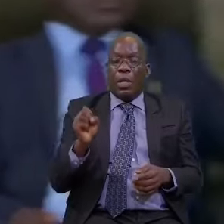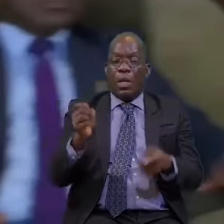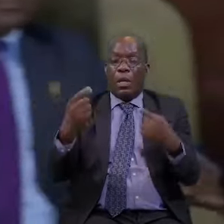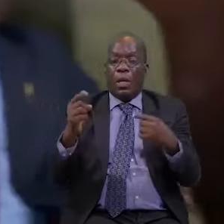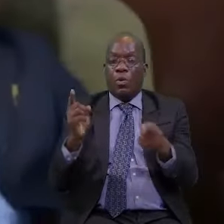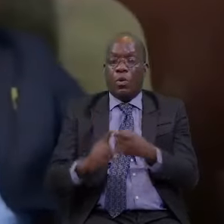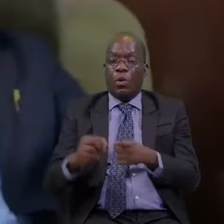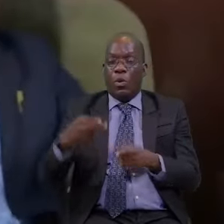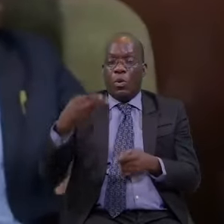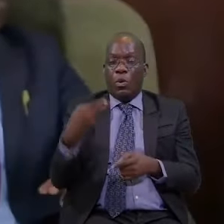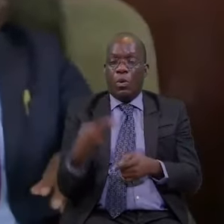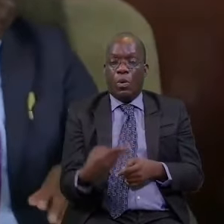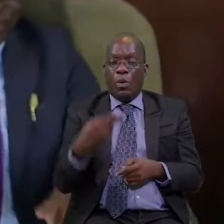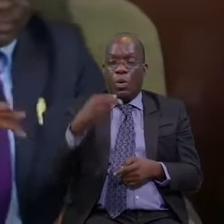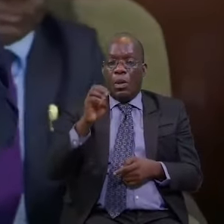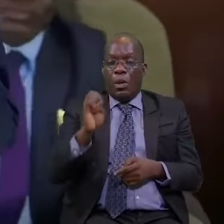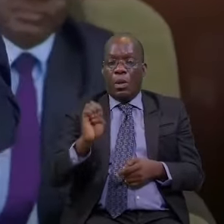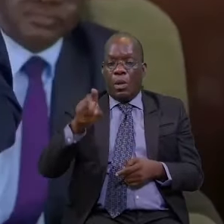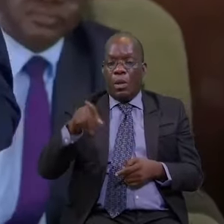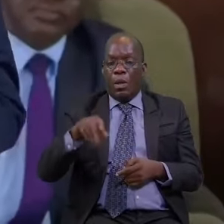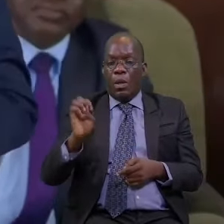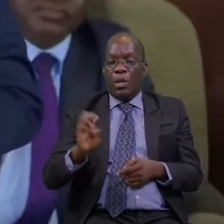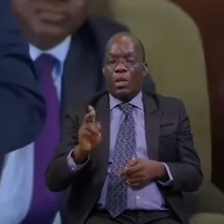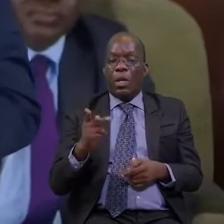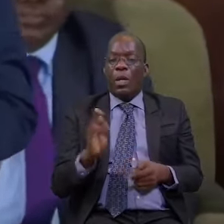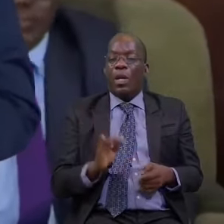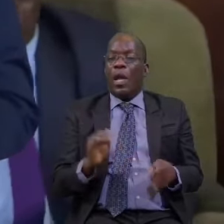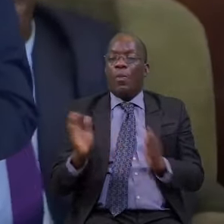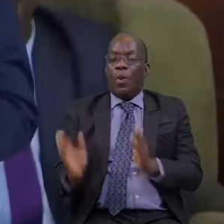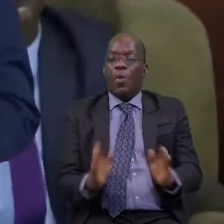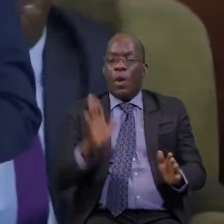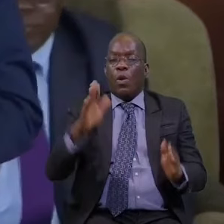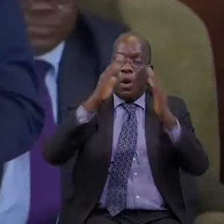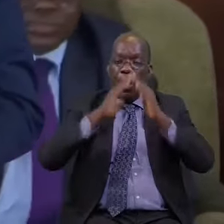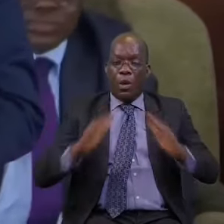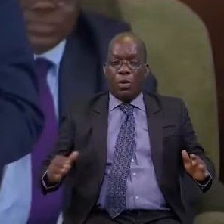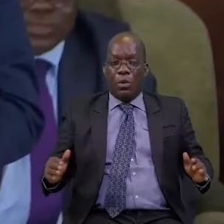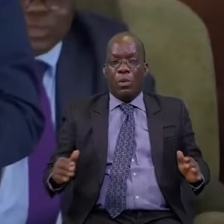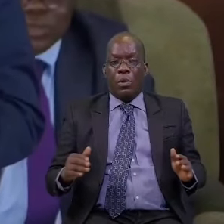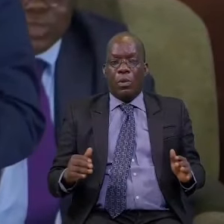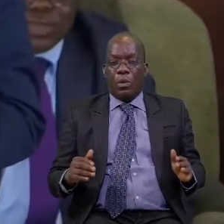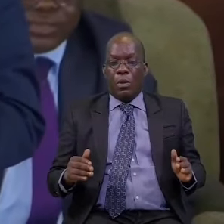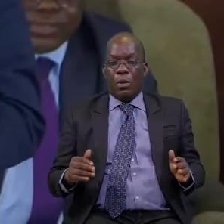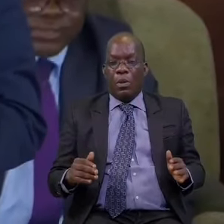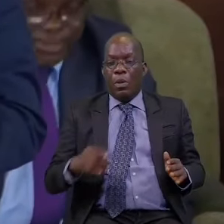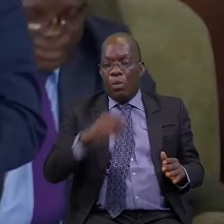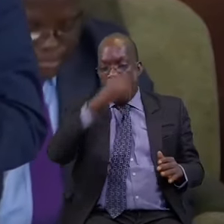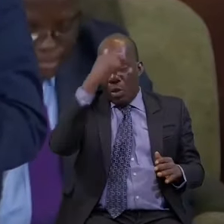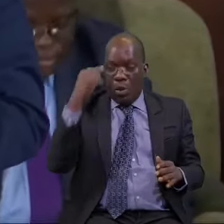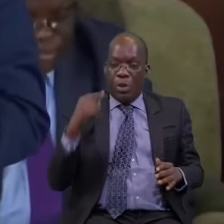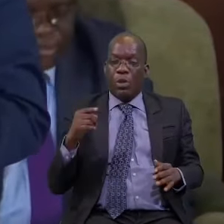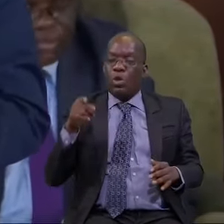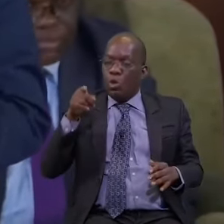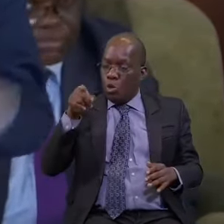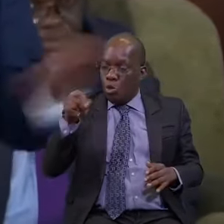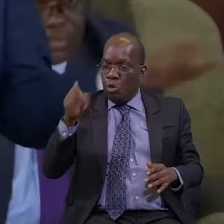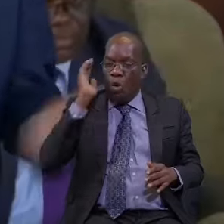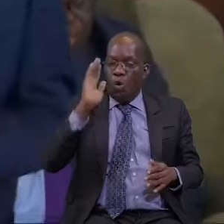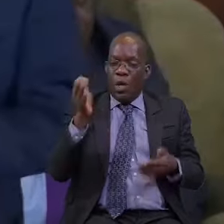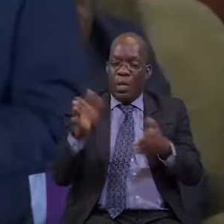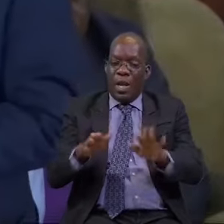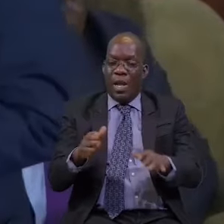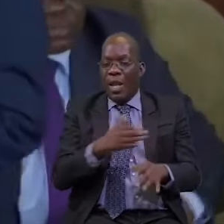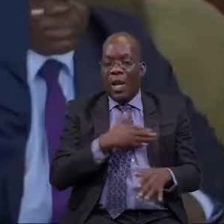And he said, Hezekiah, set your house in order, because you will die and not live.